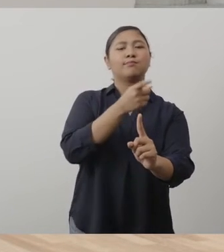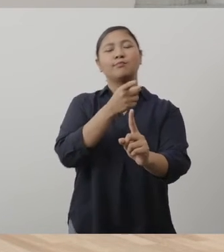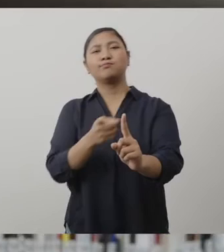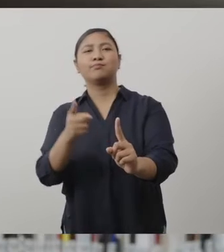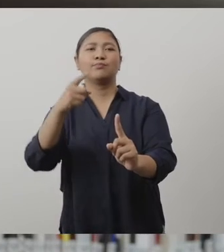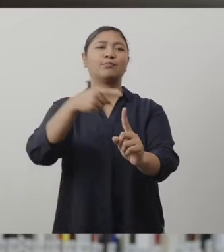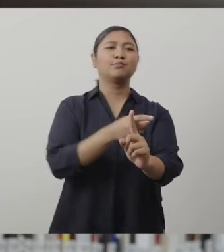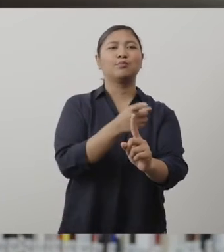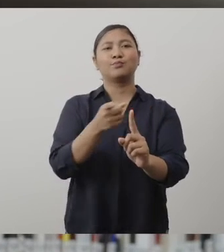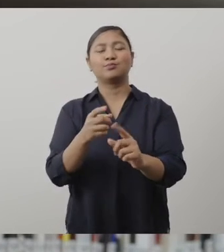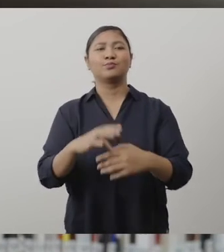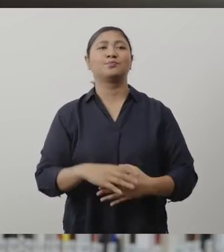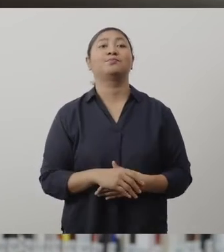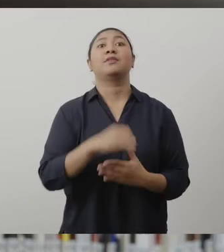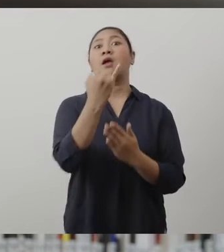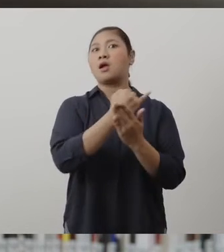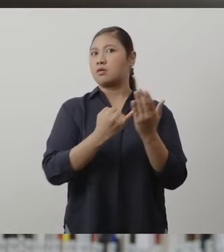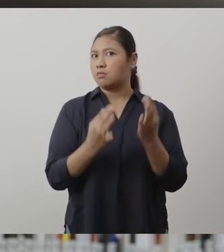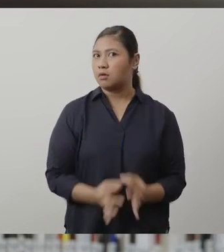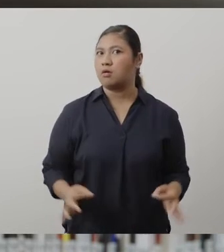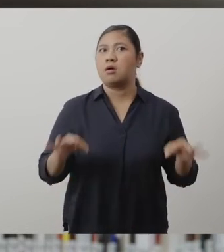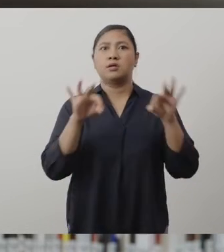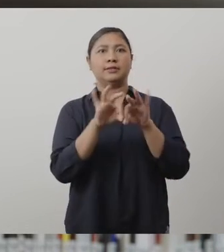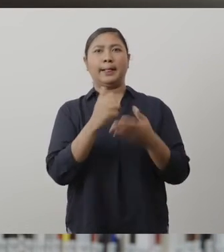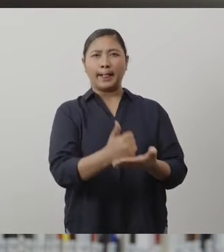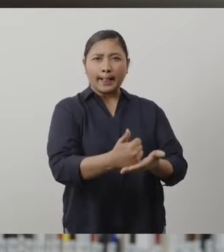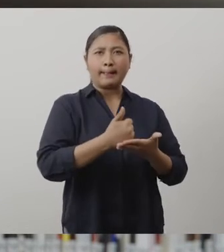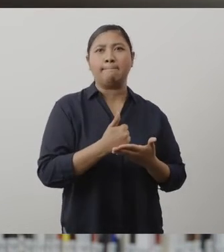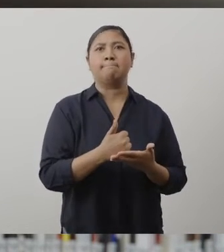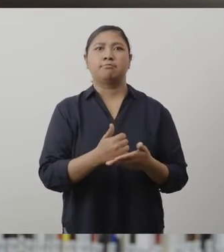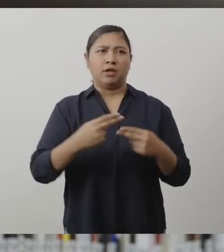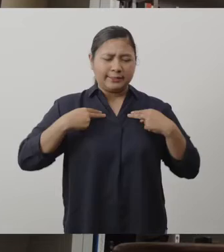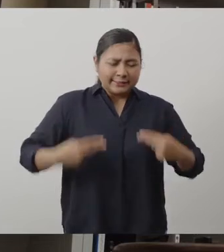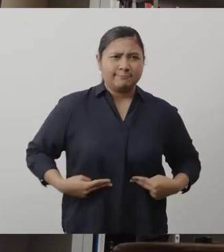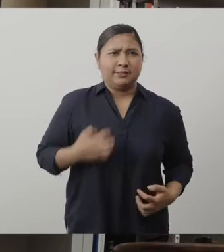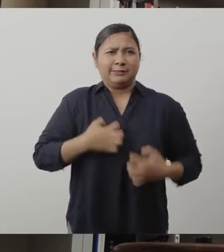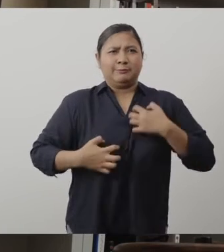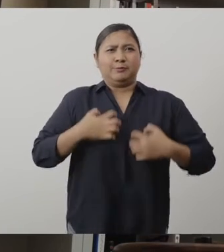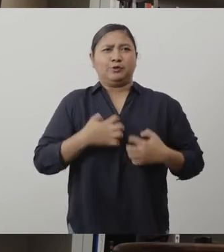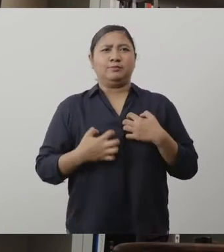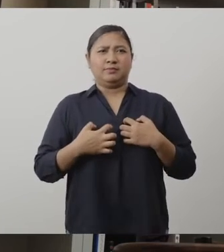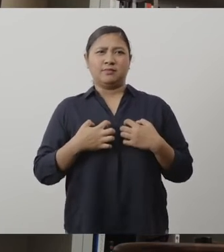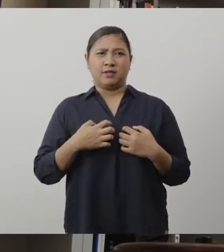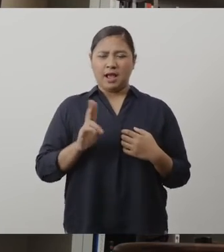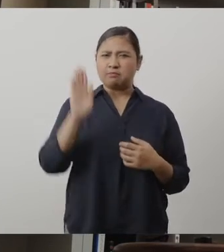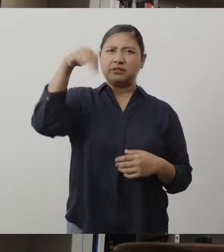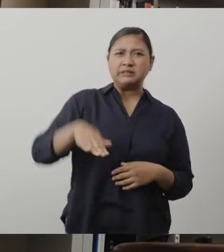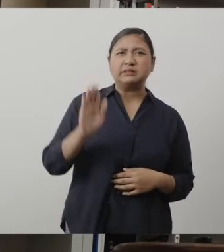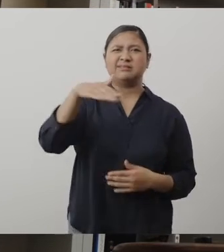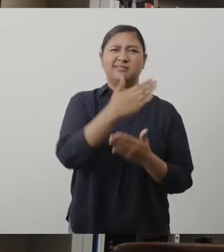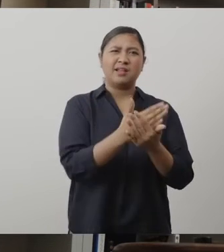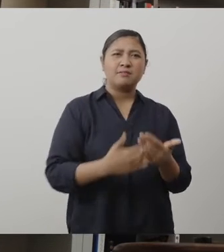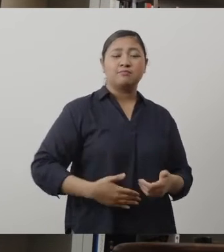get there. Art is a very important avenue and medium for us to experience wellness, because in our everyday life, we experience